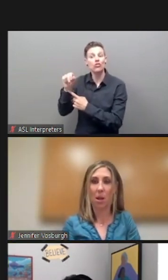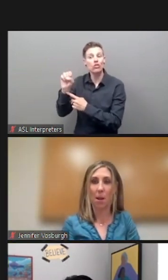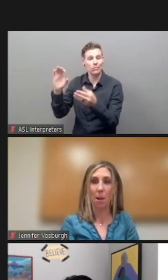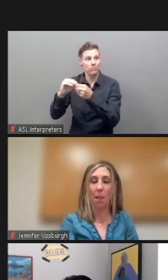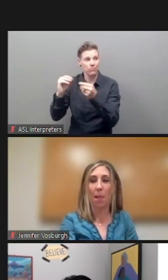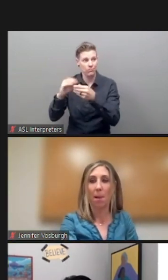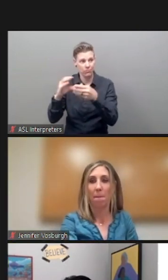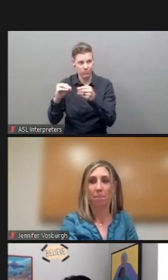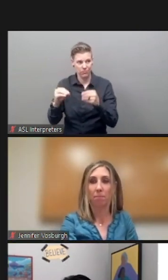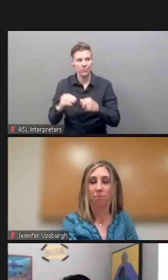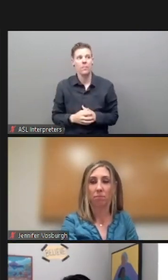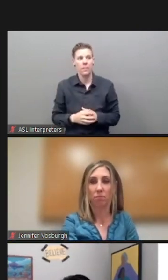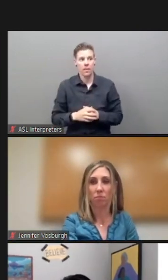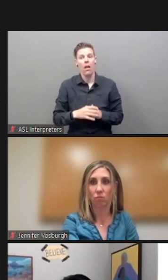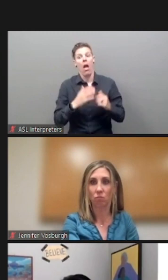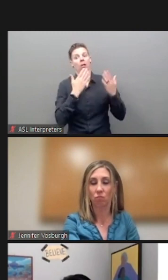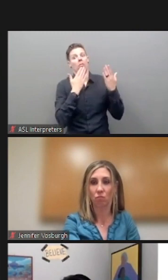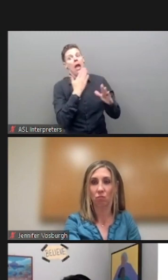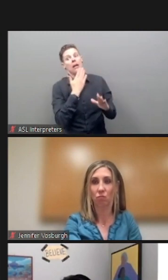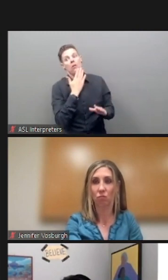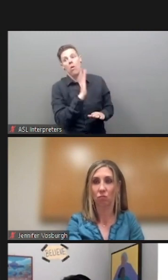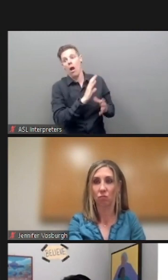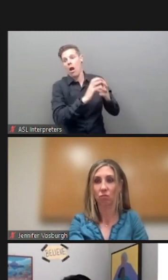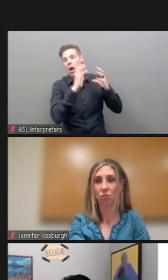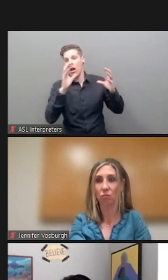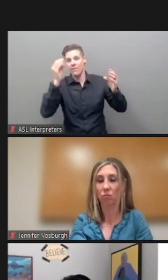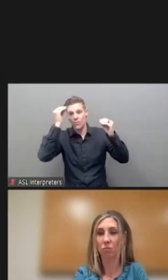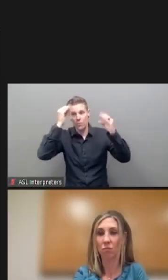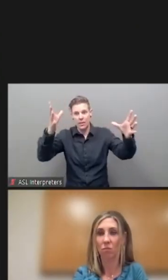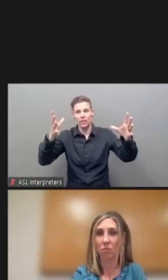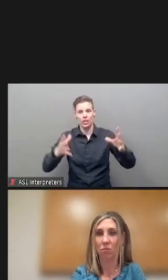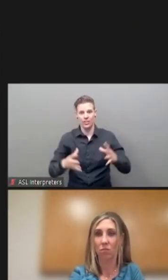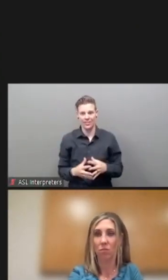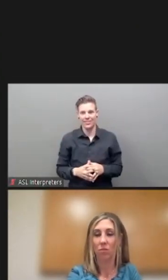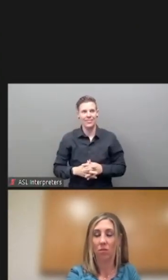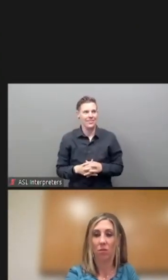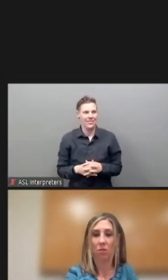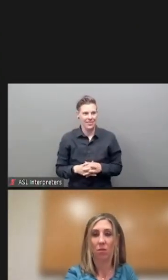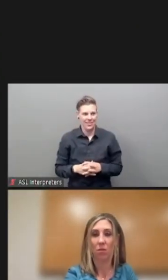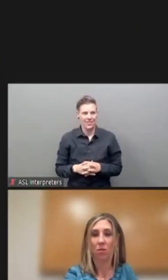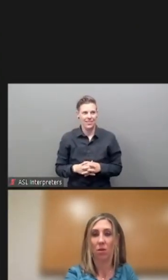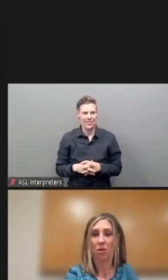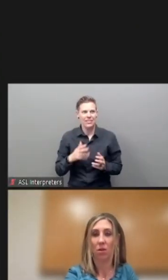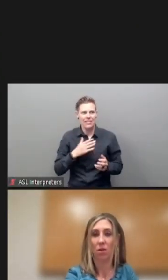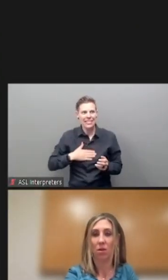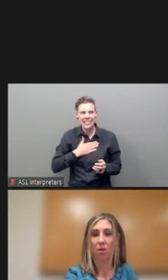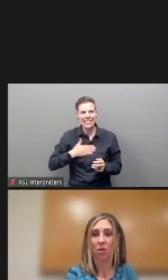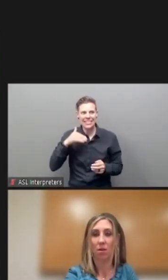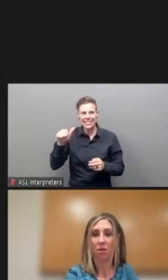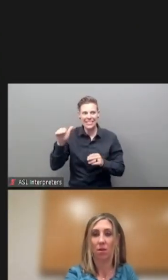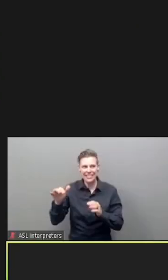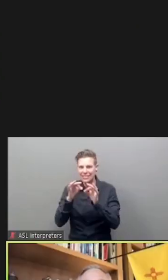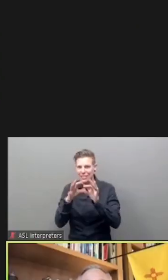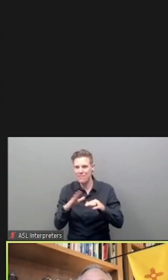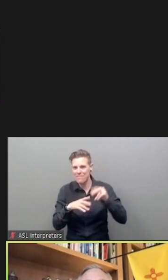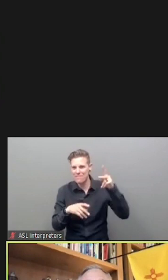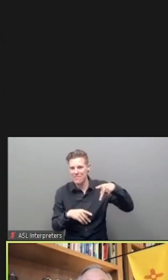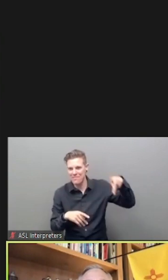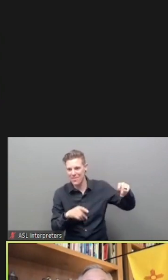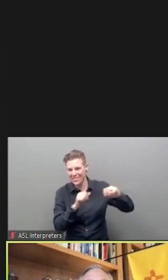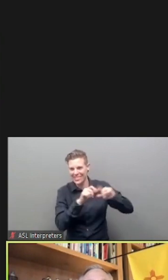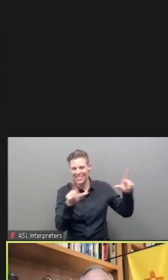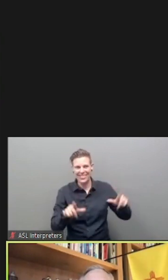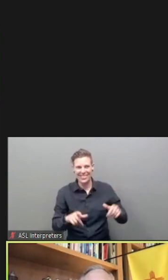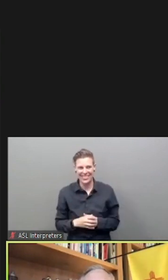helpful. Matt, could we spotlight the ASL interpreter? They're not being seen on Facebook, and we want to